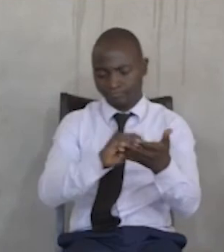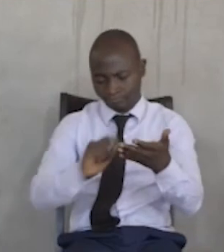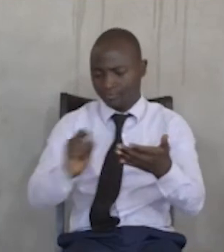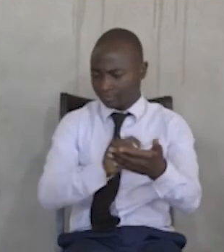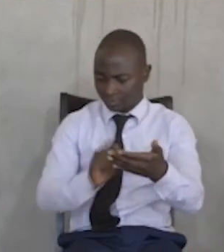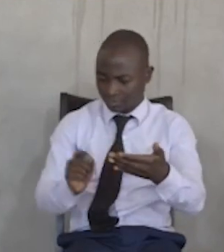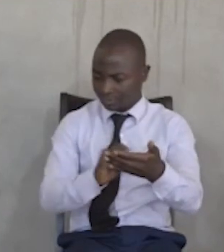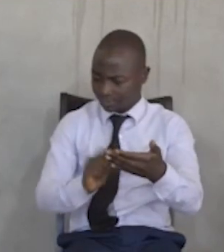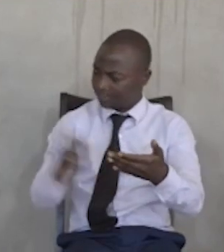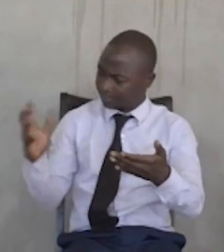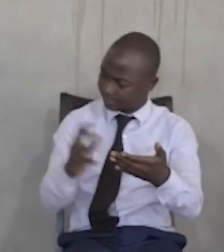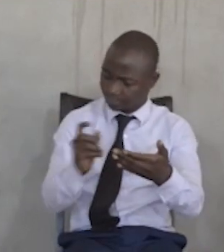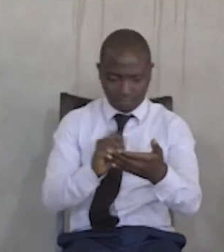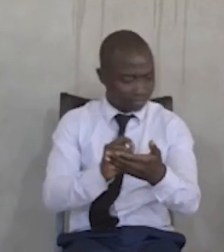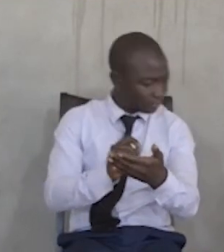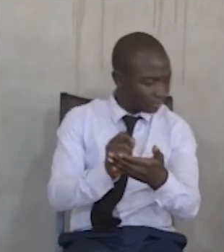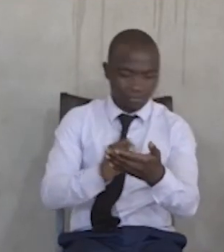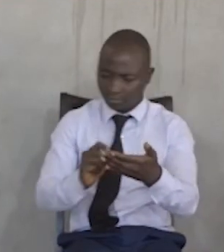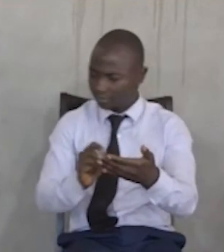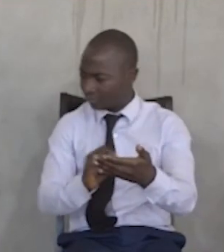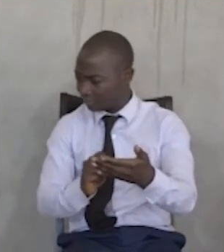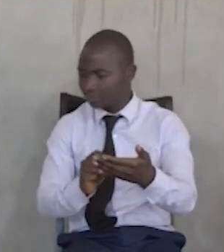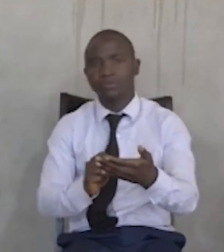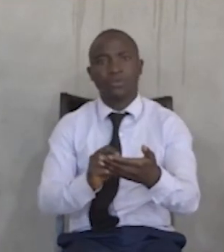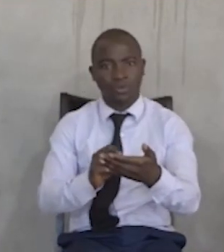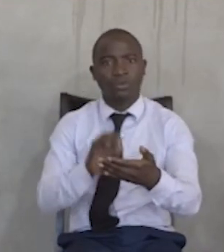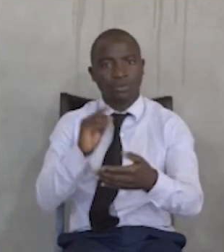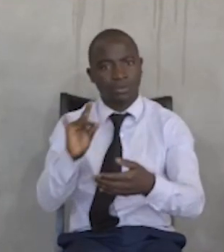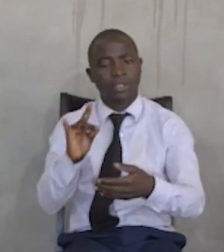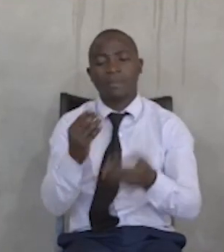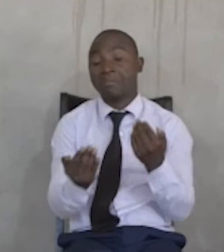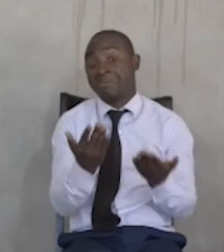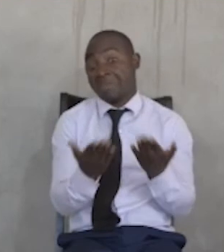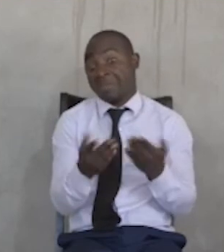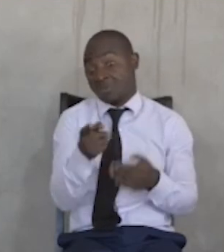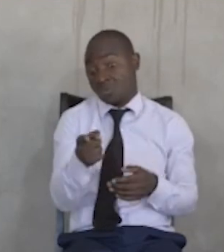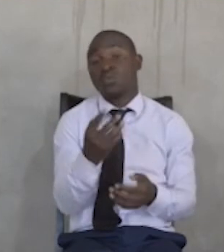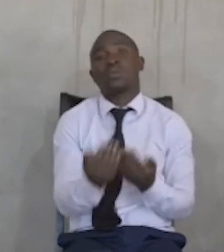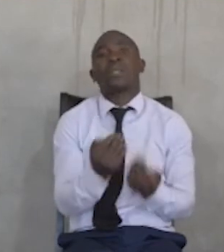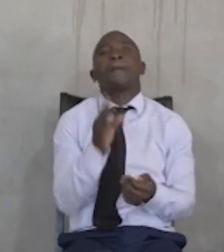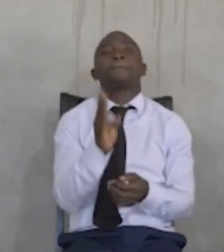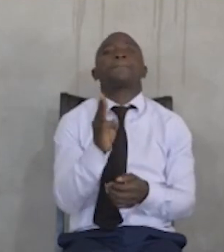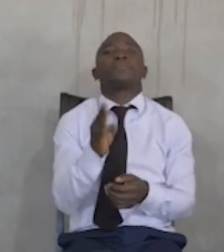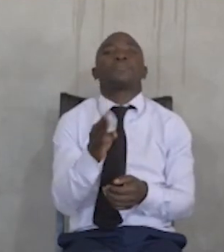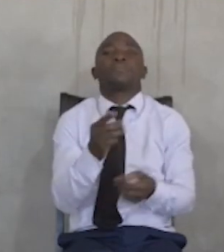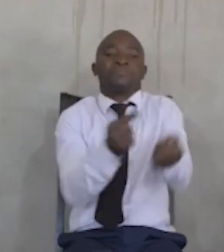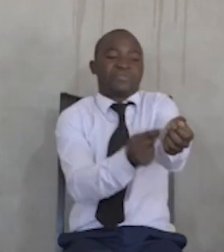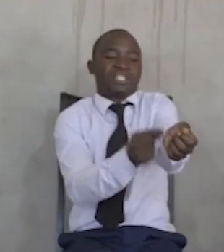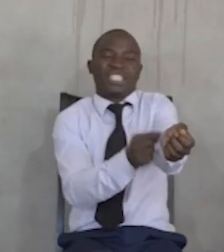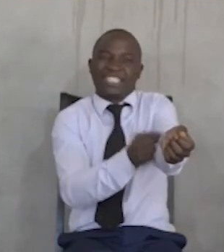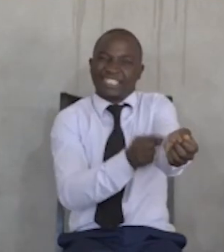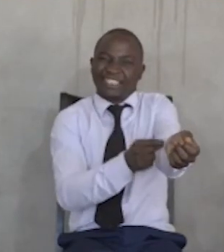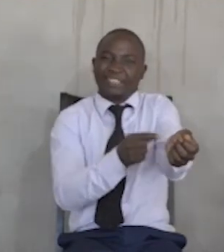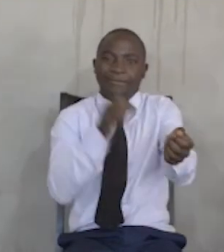investigations, put everything together to say probably this child has got a genetic sensorineural hearing loss because